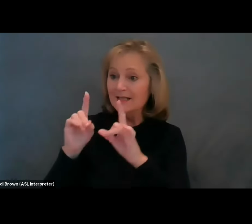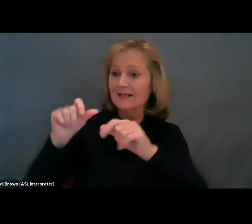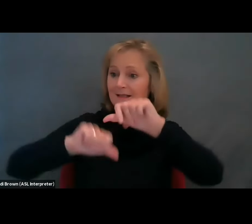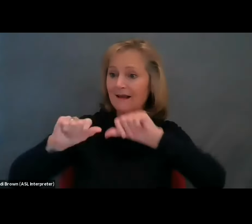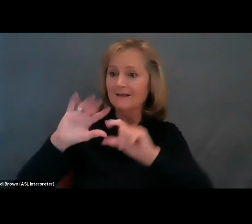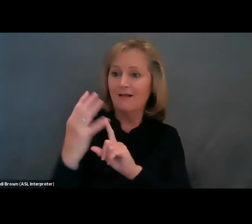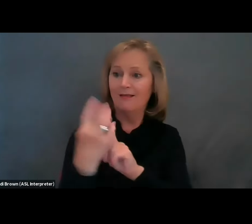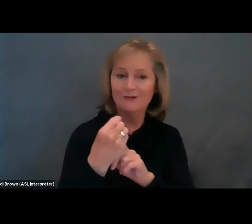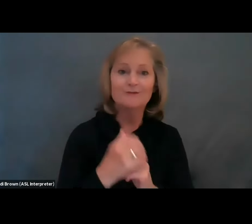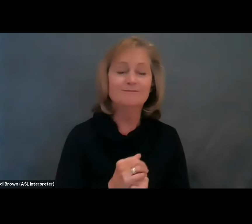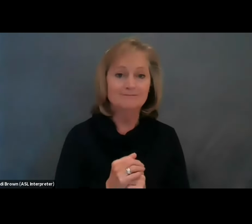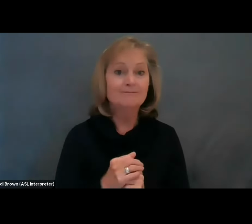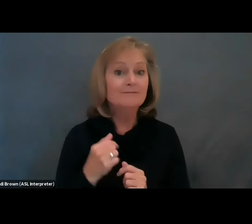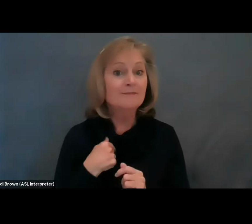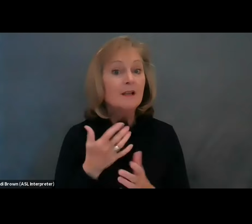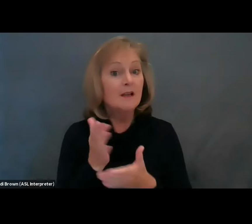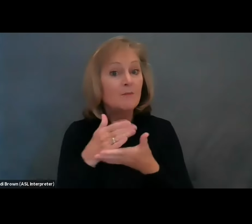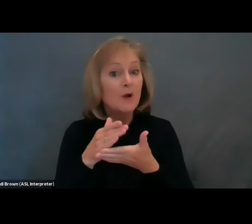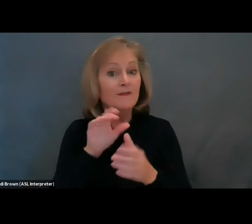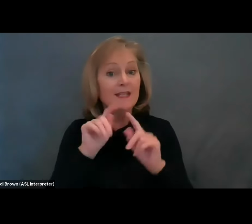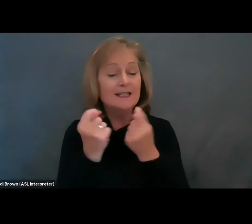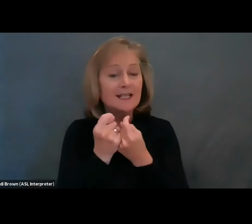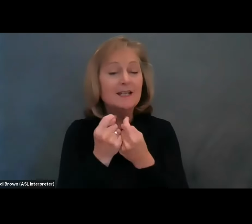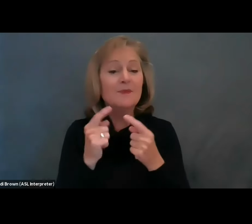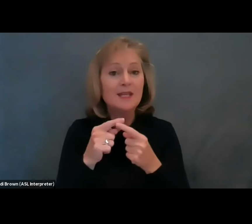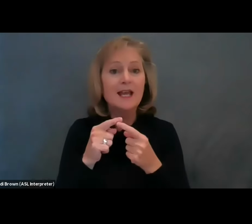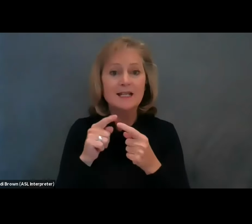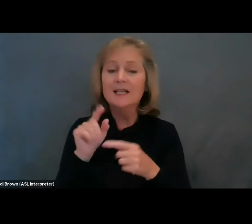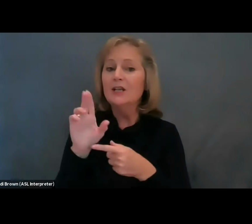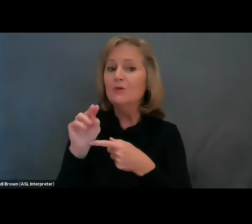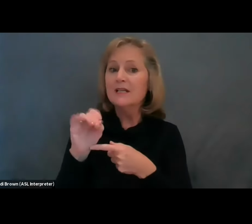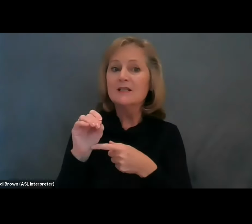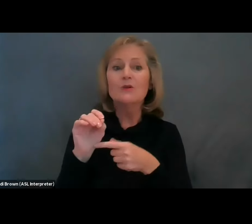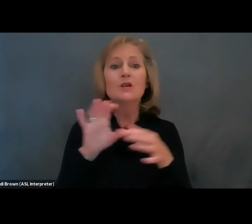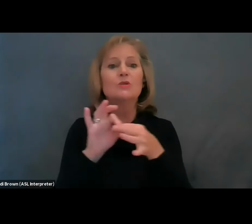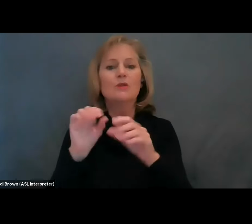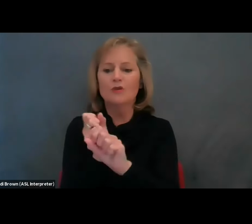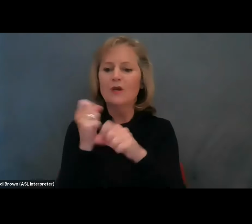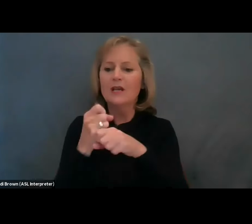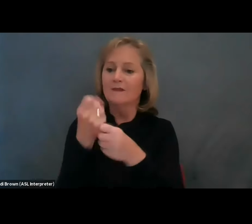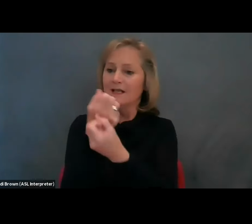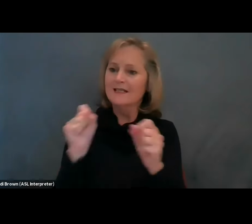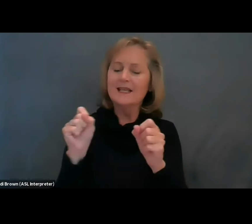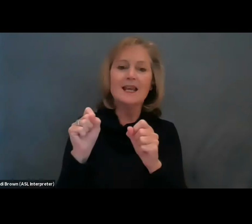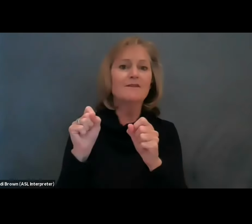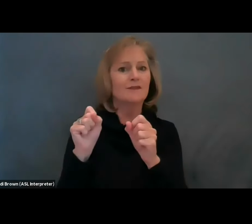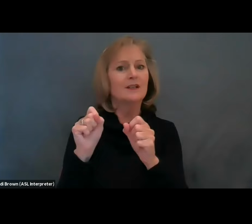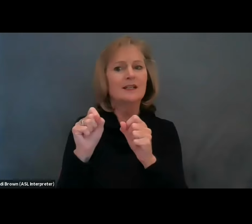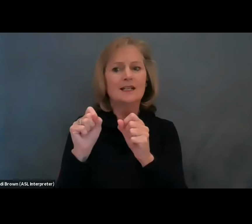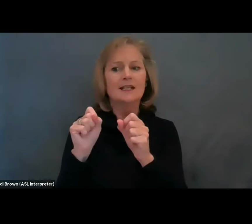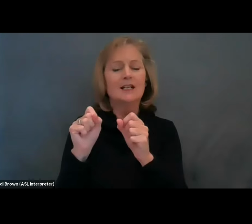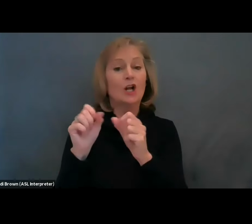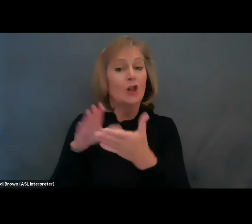culture. I'm a part of the team that coordinates UNESCO's activities related to the creation of safe and healthy learning environment,